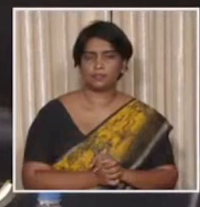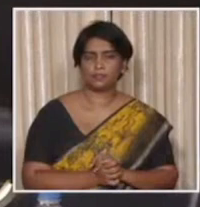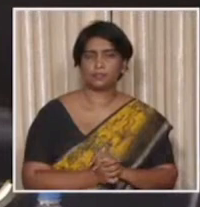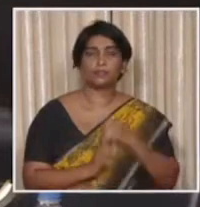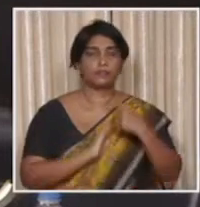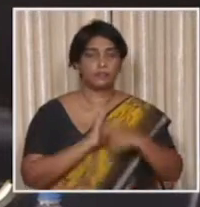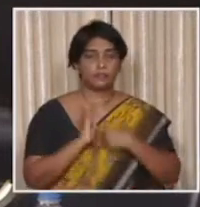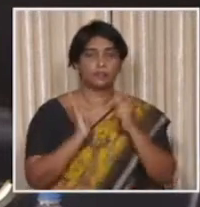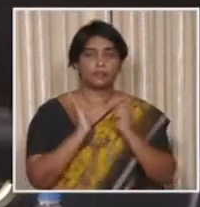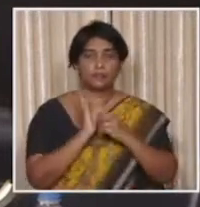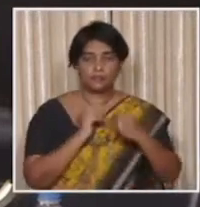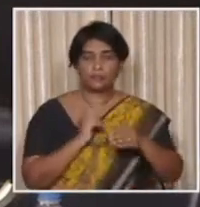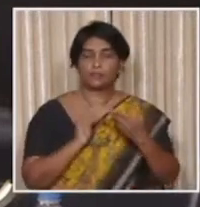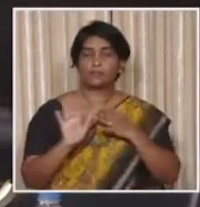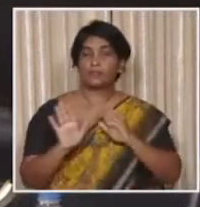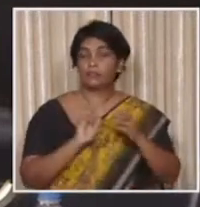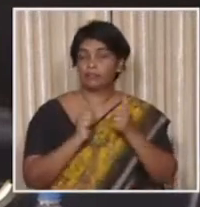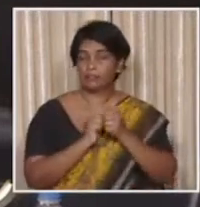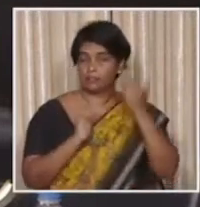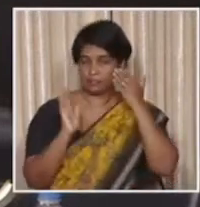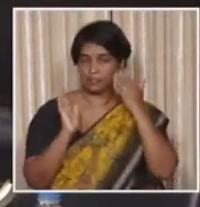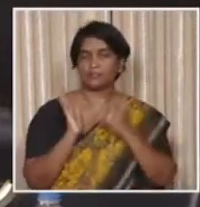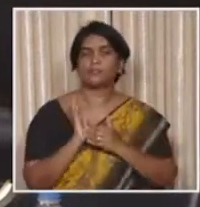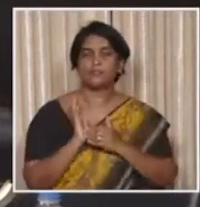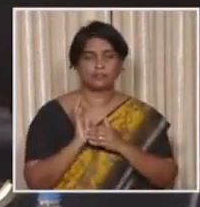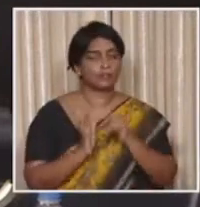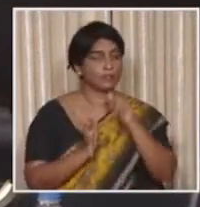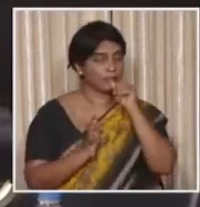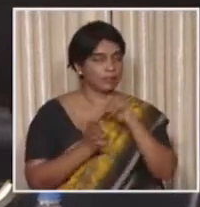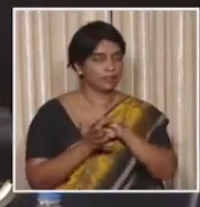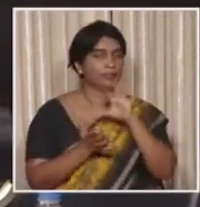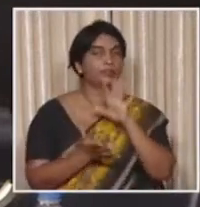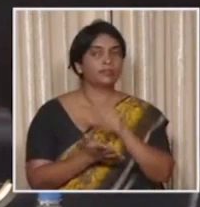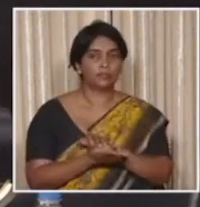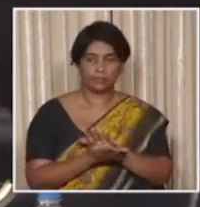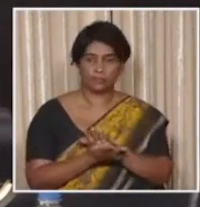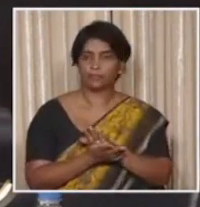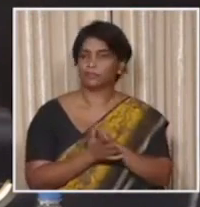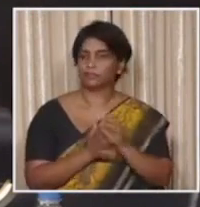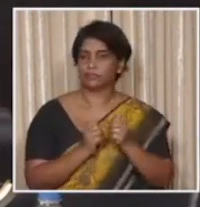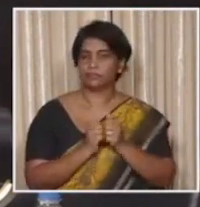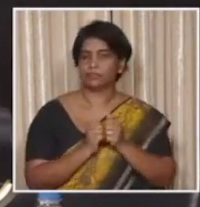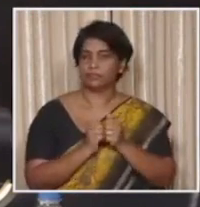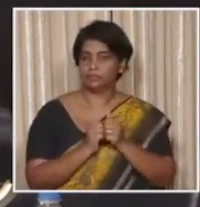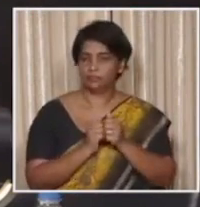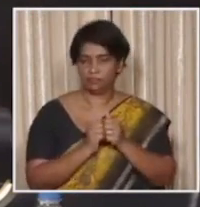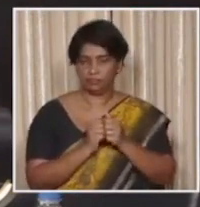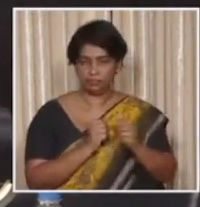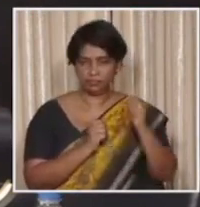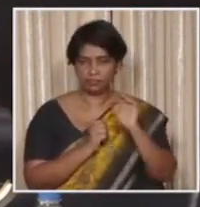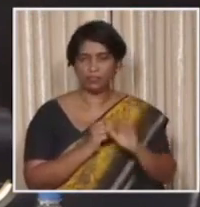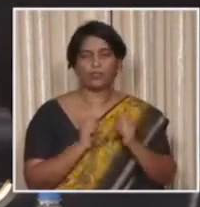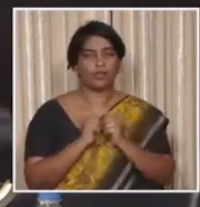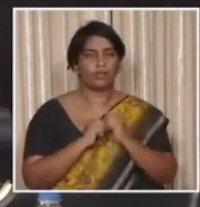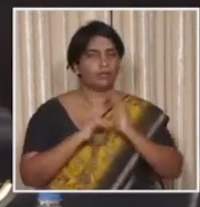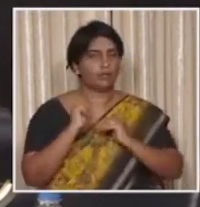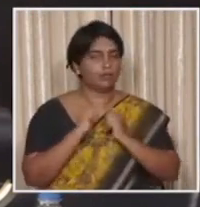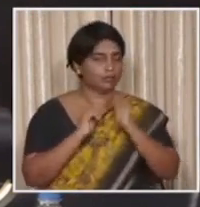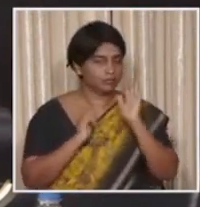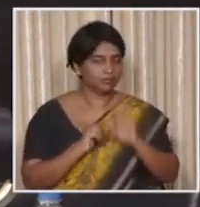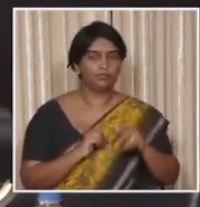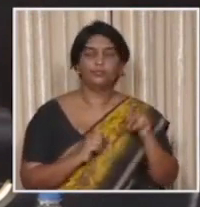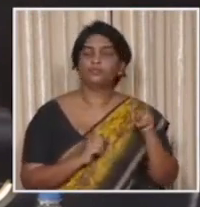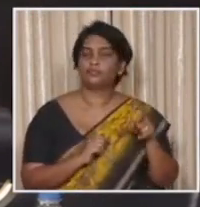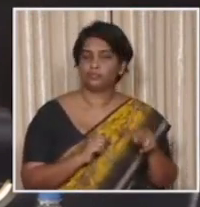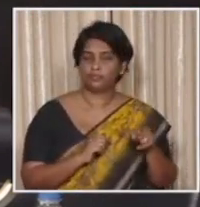at providing substantial liquidity relief to the government in line with the program parameters while preserving financial